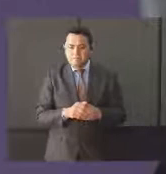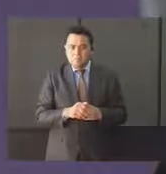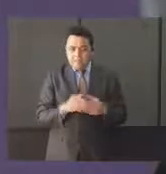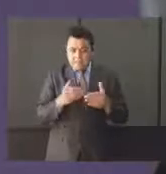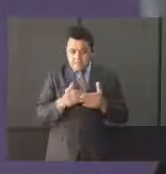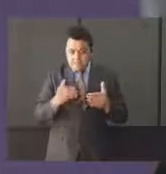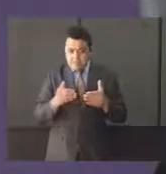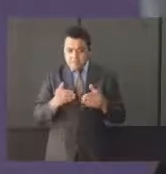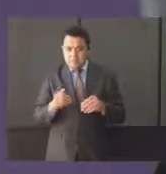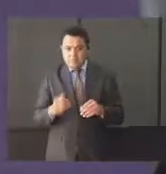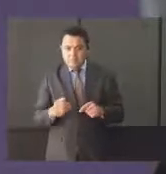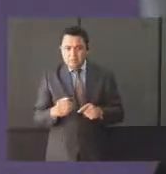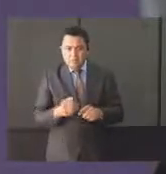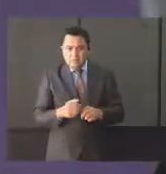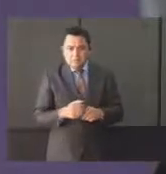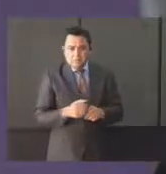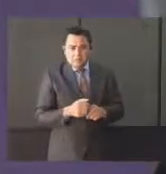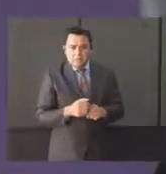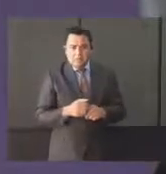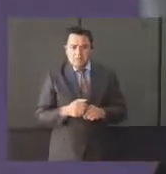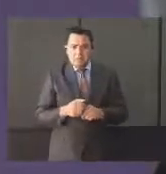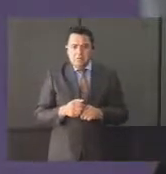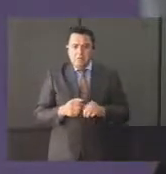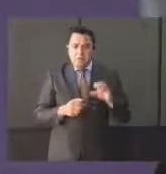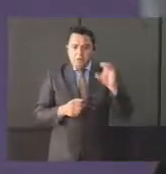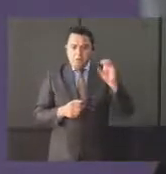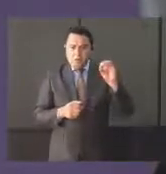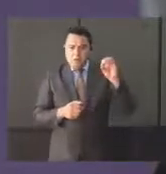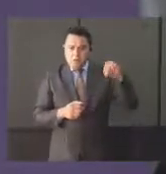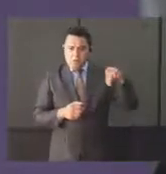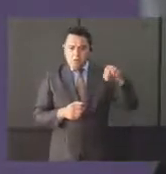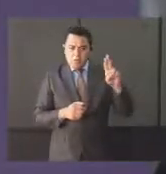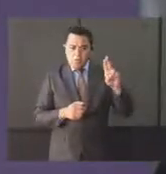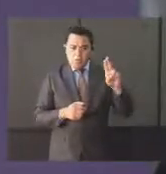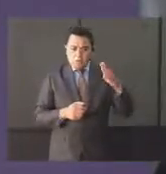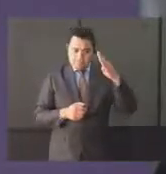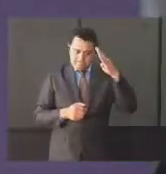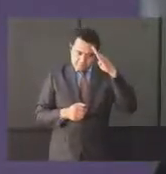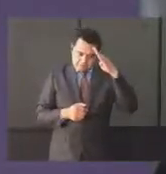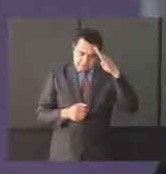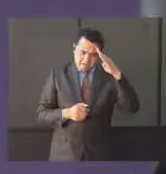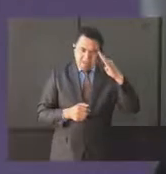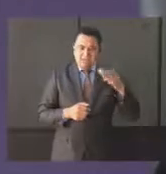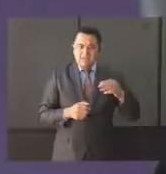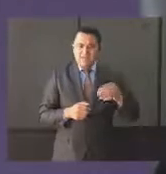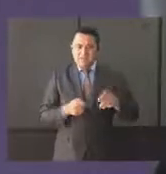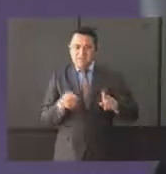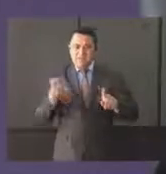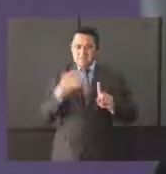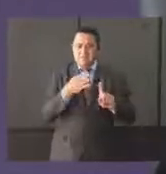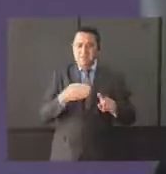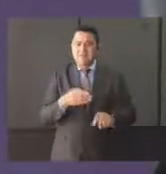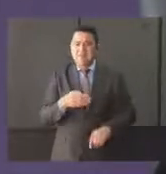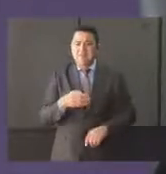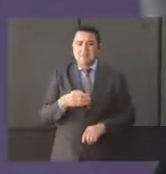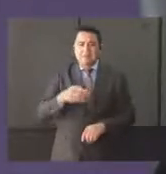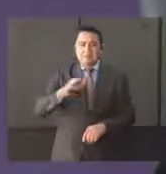that we received, the High Commission, the United Nations call them mixed flows.